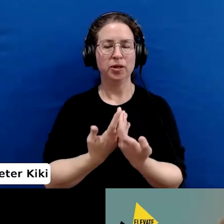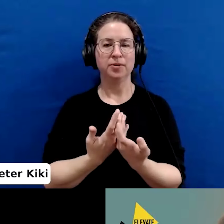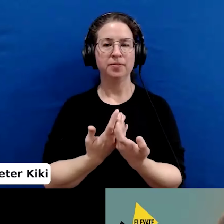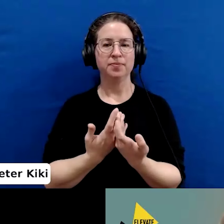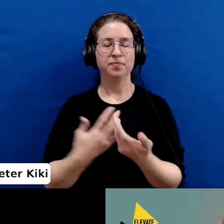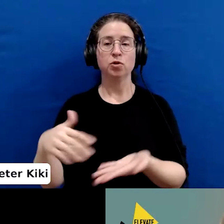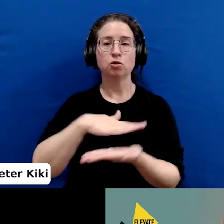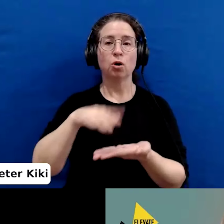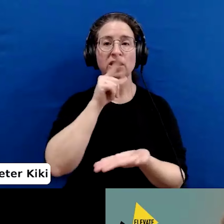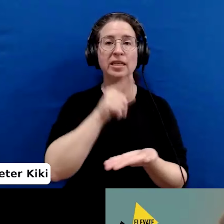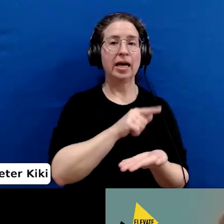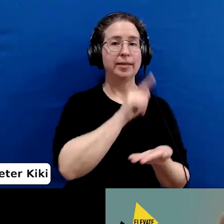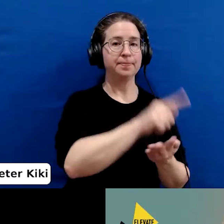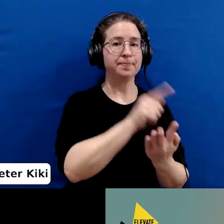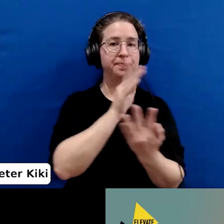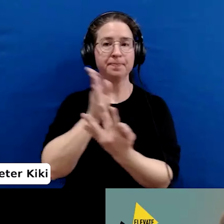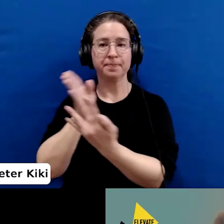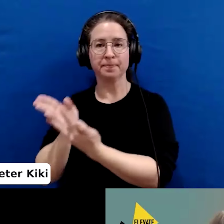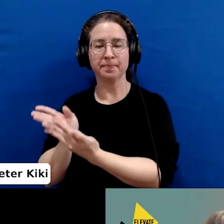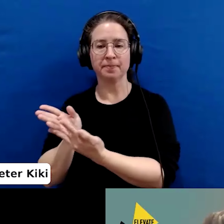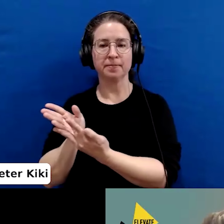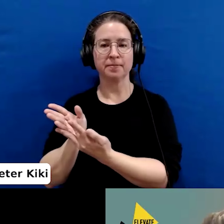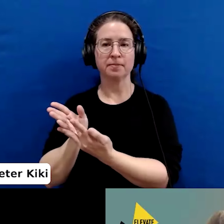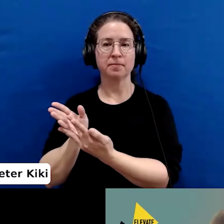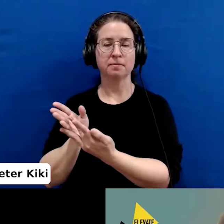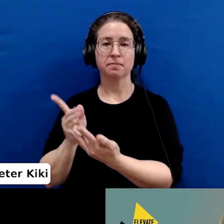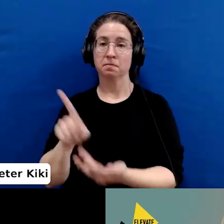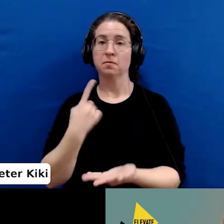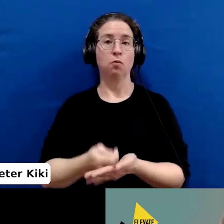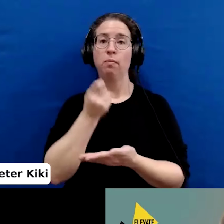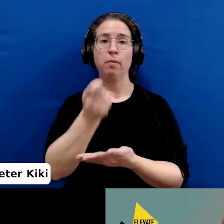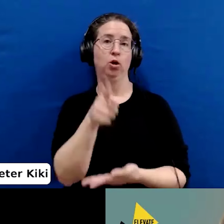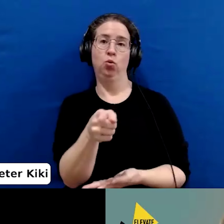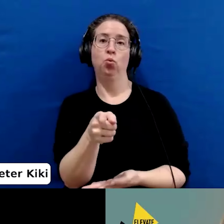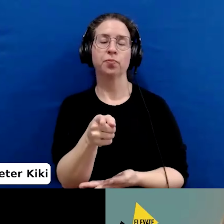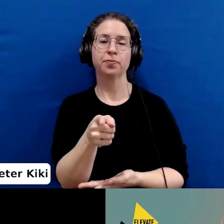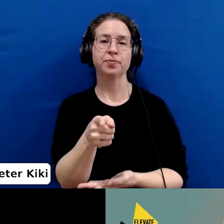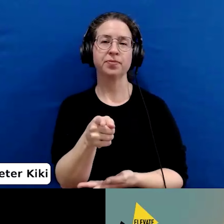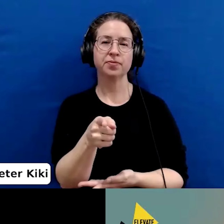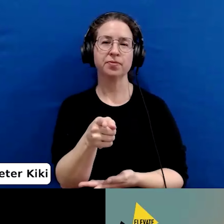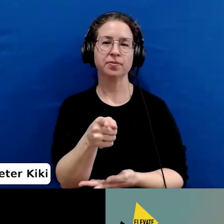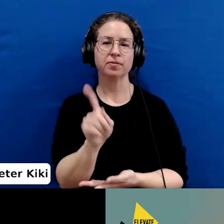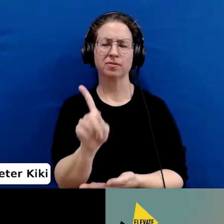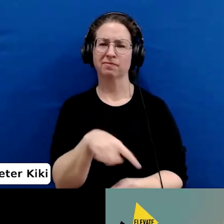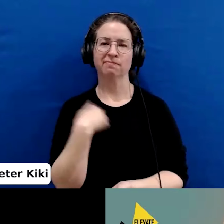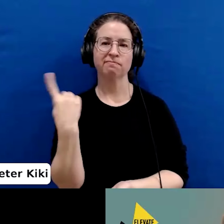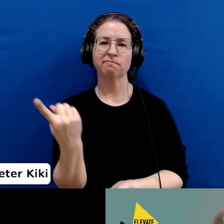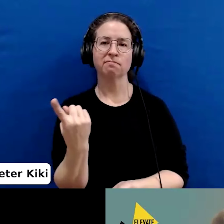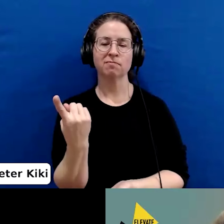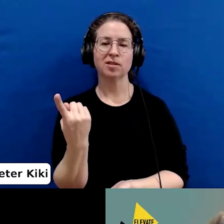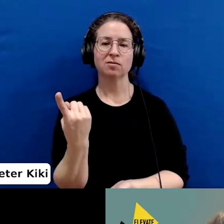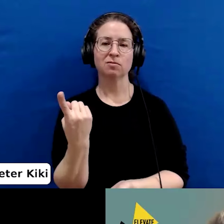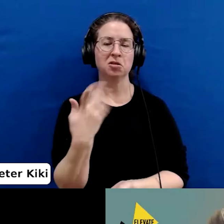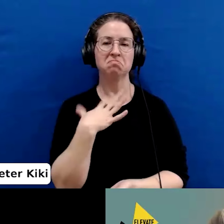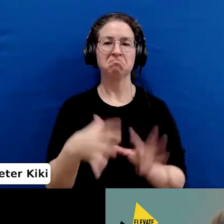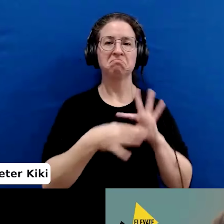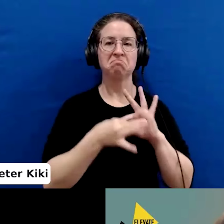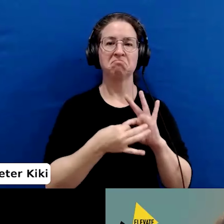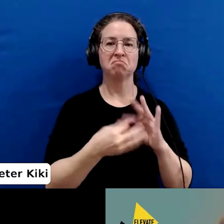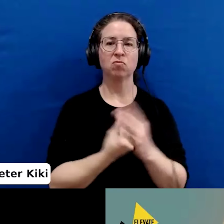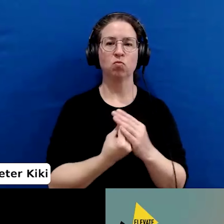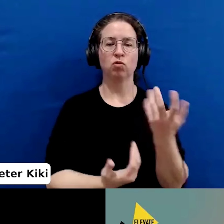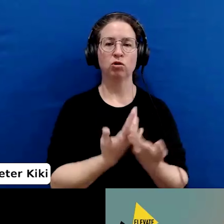go between universities? The scholarship is paid directly to you. We do not have a relationship with the